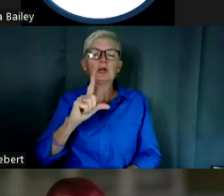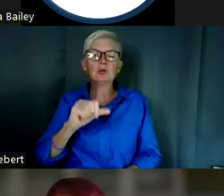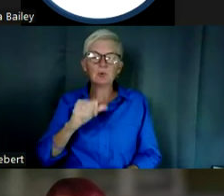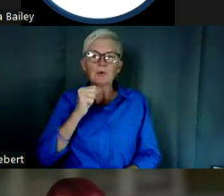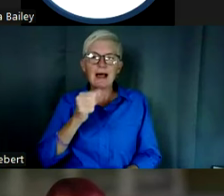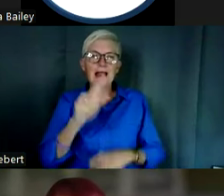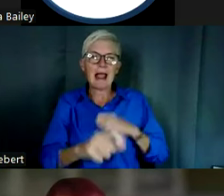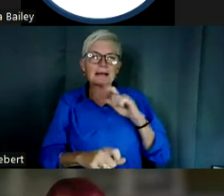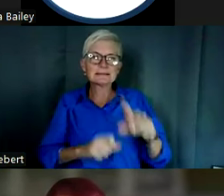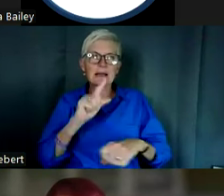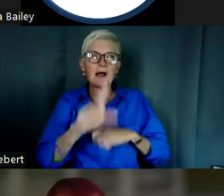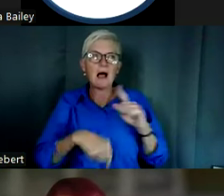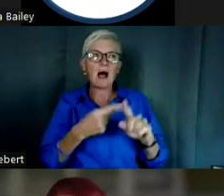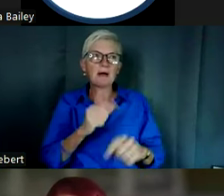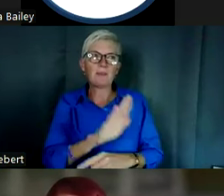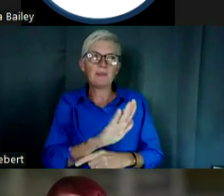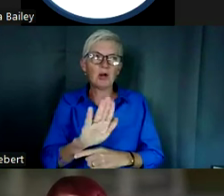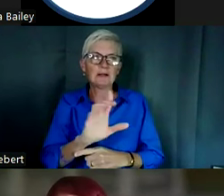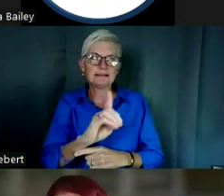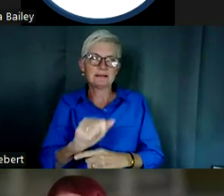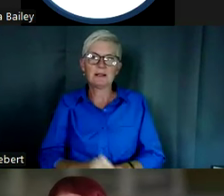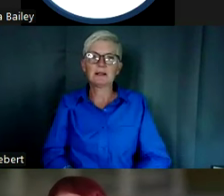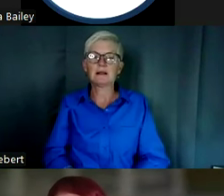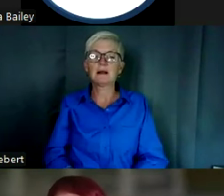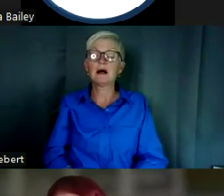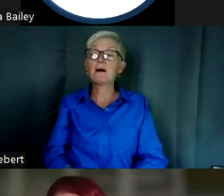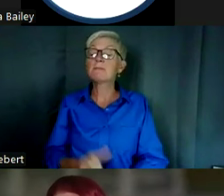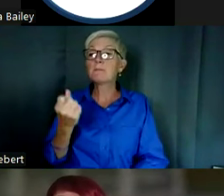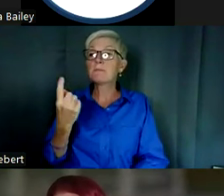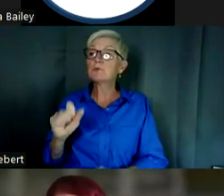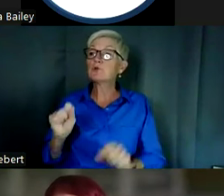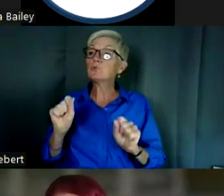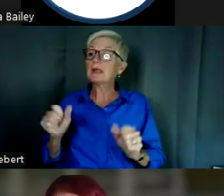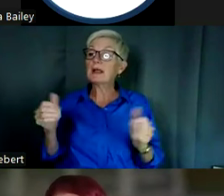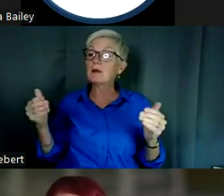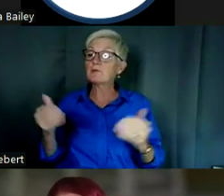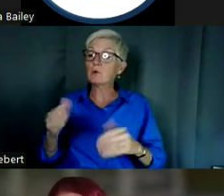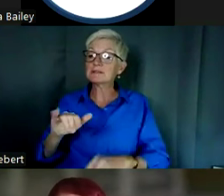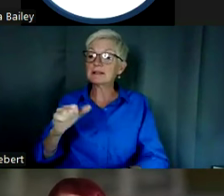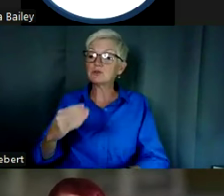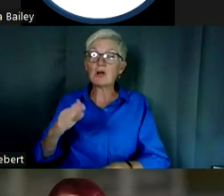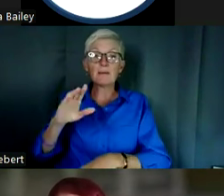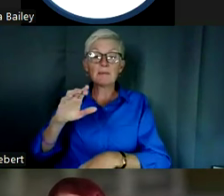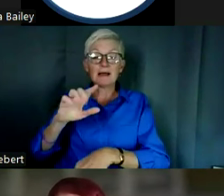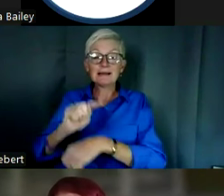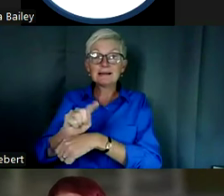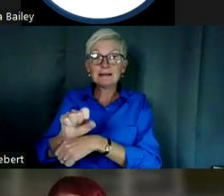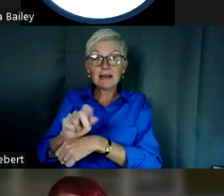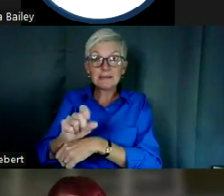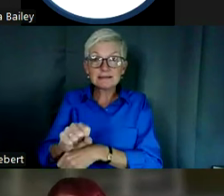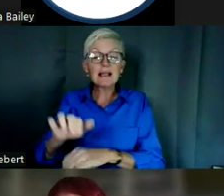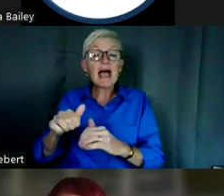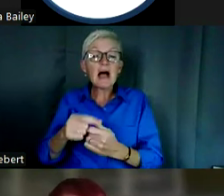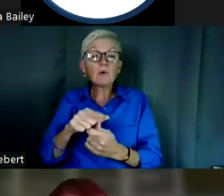the disability. You can focus your questions on the job tasks and how that the individual would perform